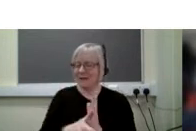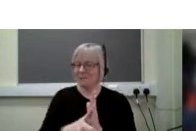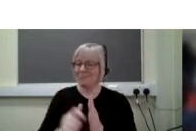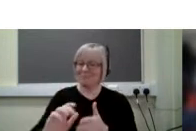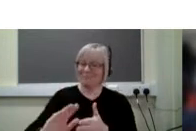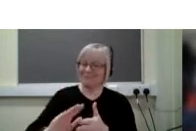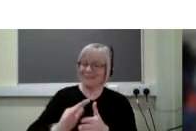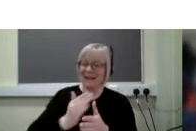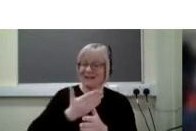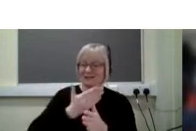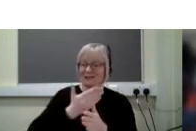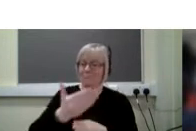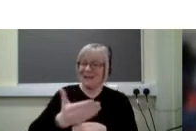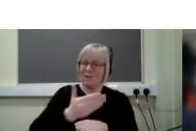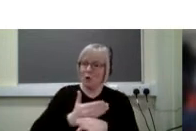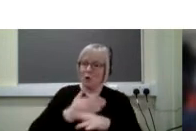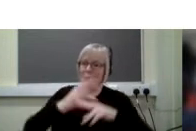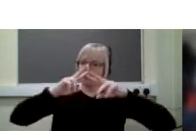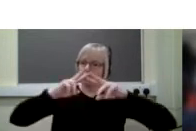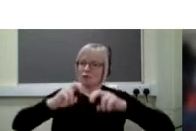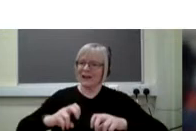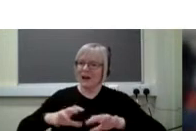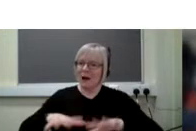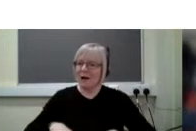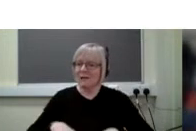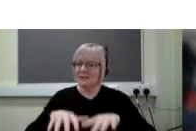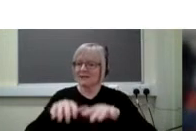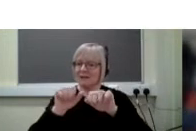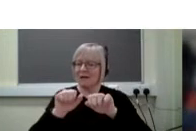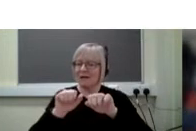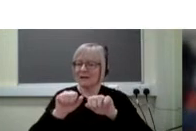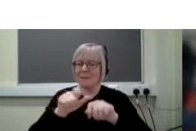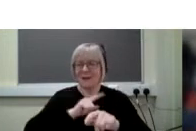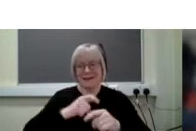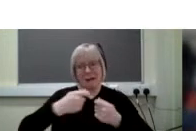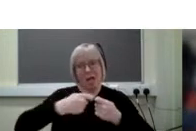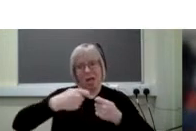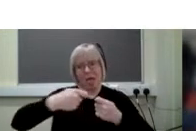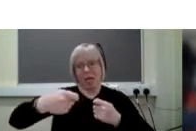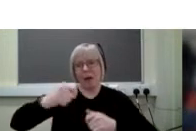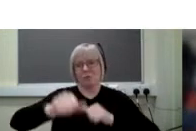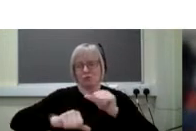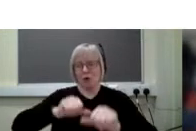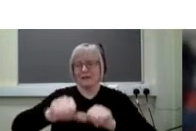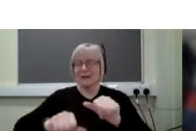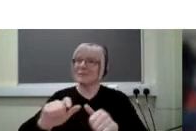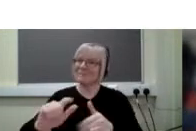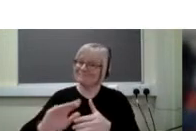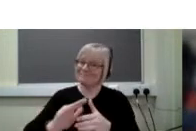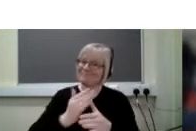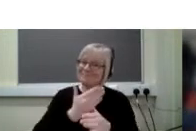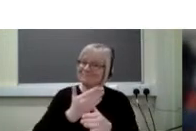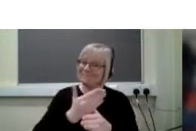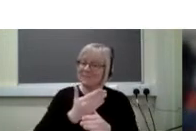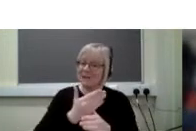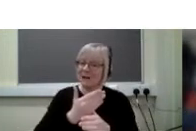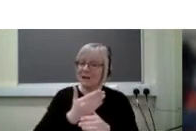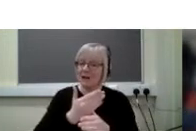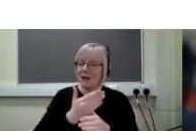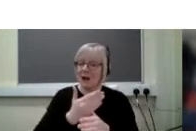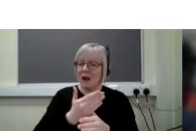Initially, before we started the research, it was quite a long process. But anyway, initially what we were getting were reports